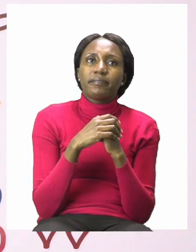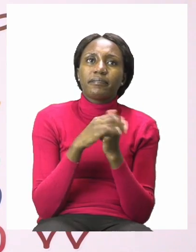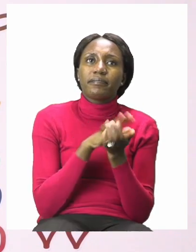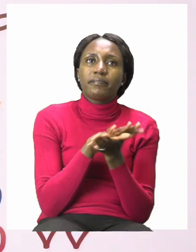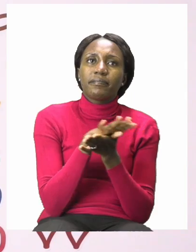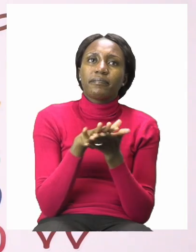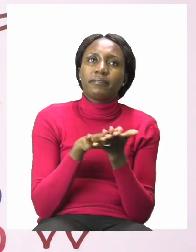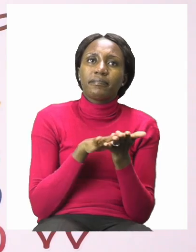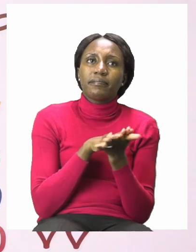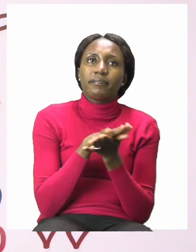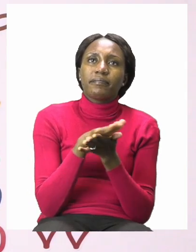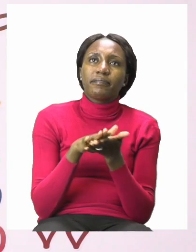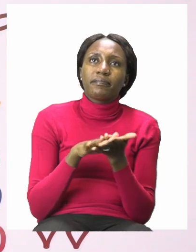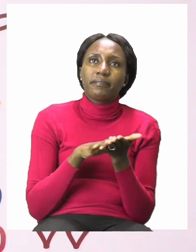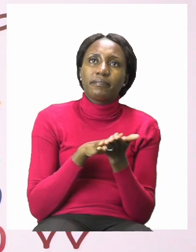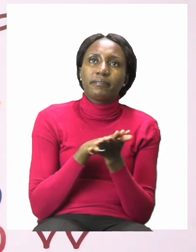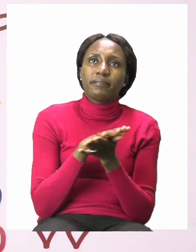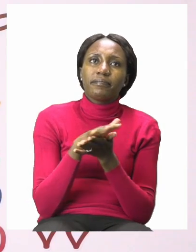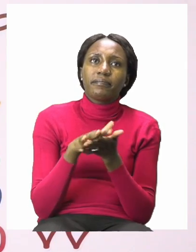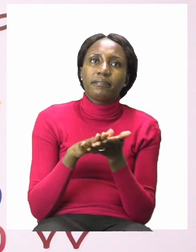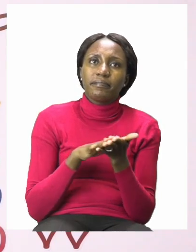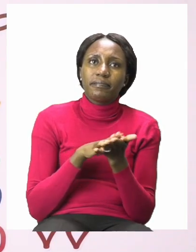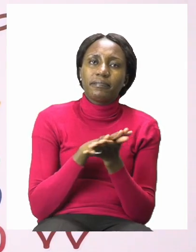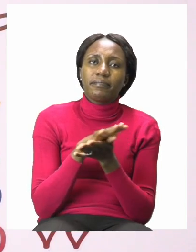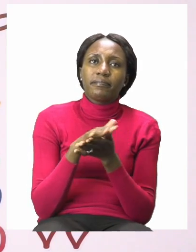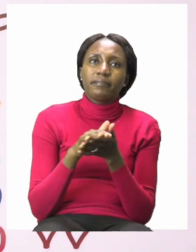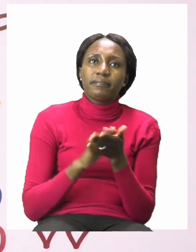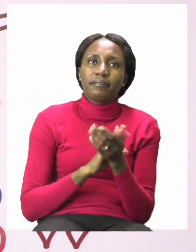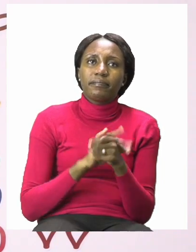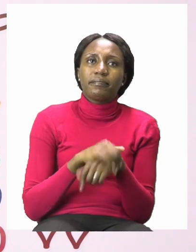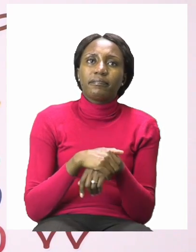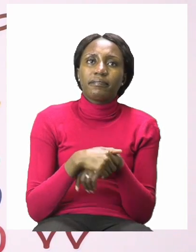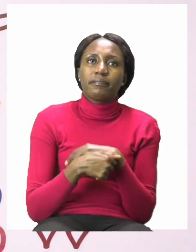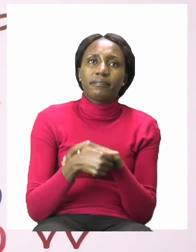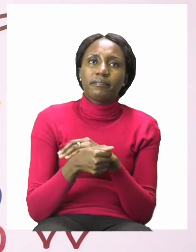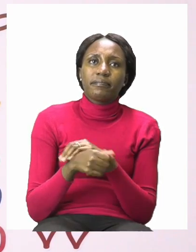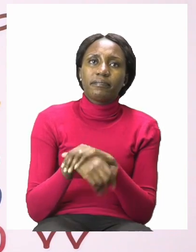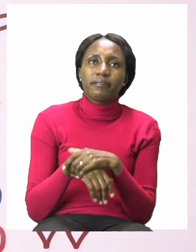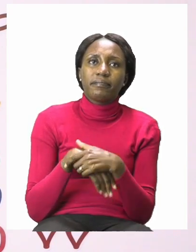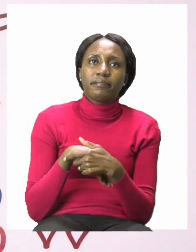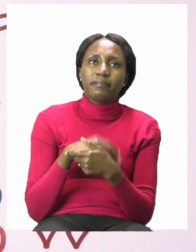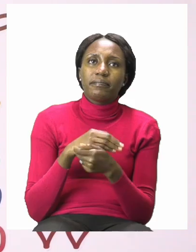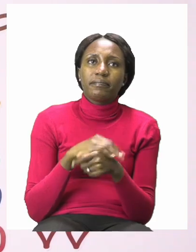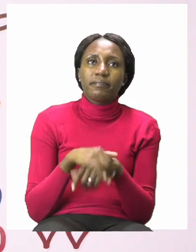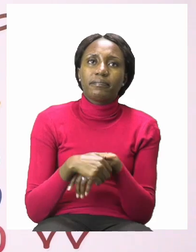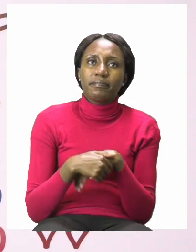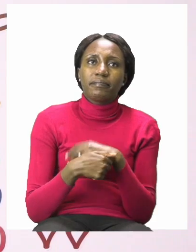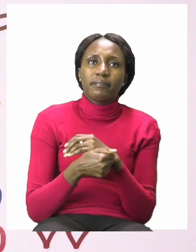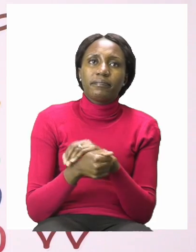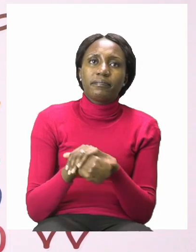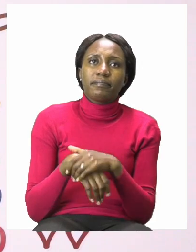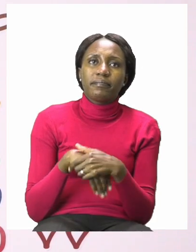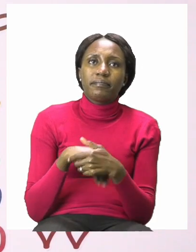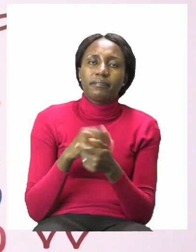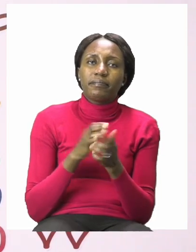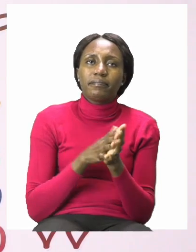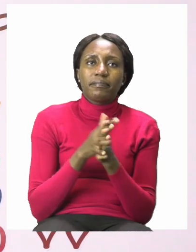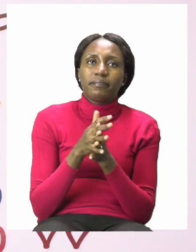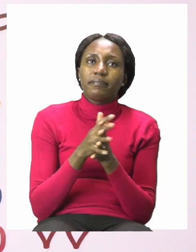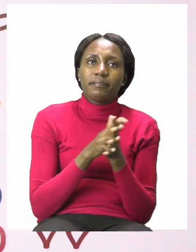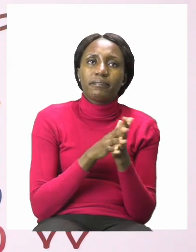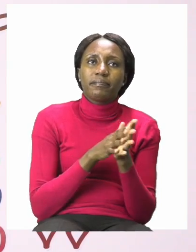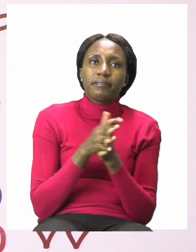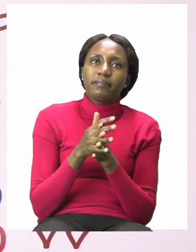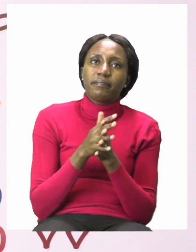will start by rubbing inside, around our hands, very good, in between